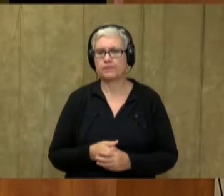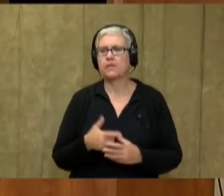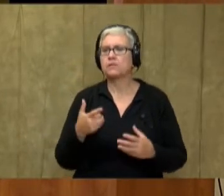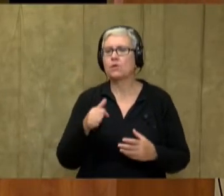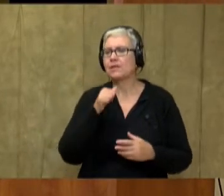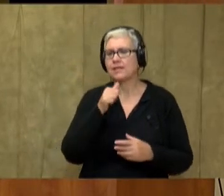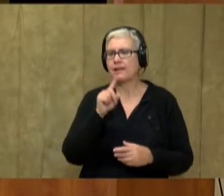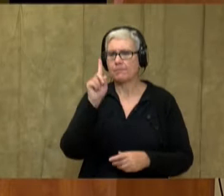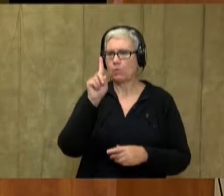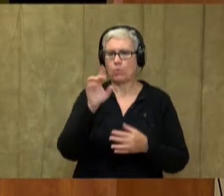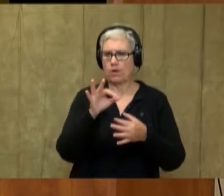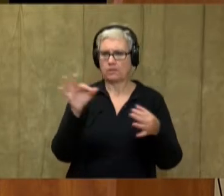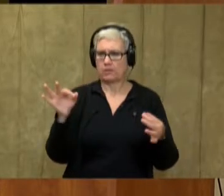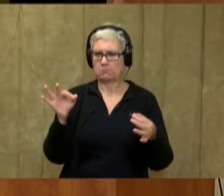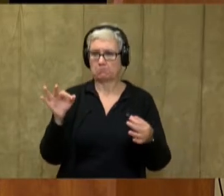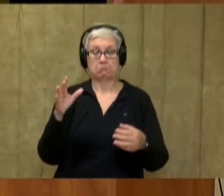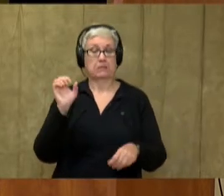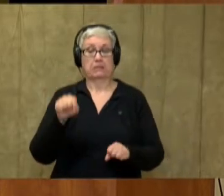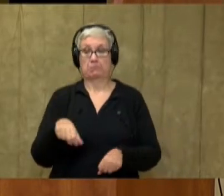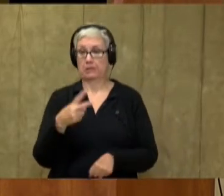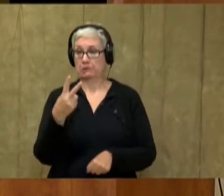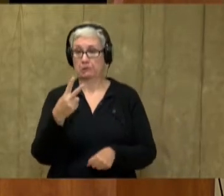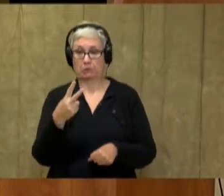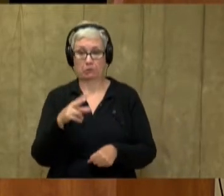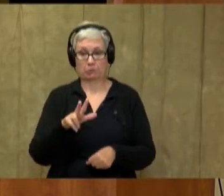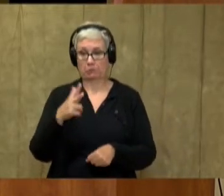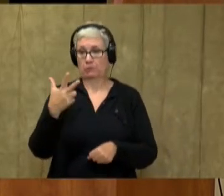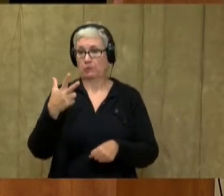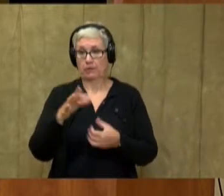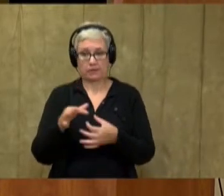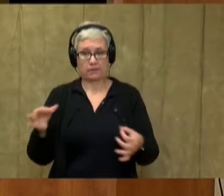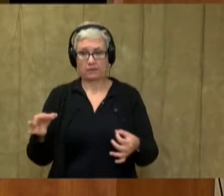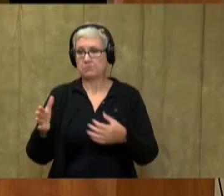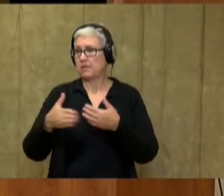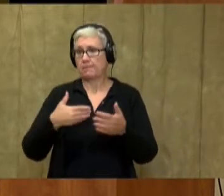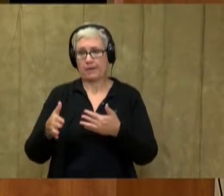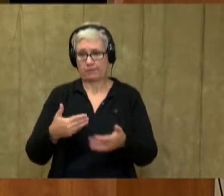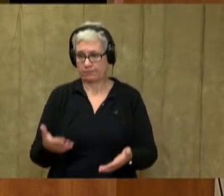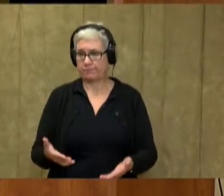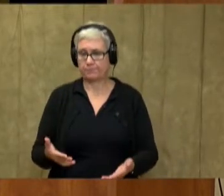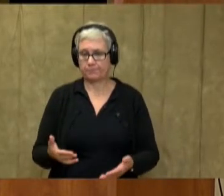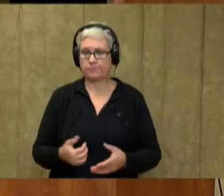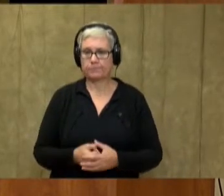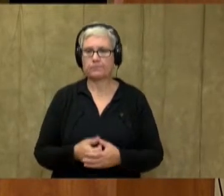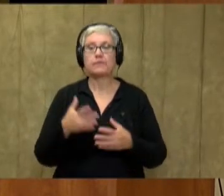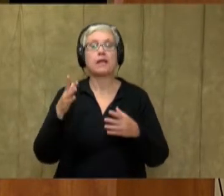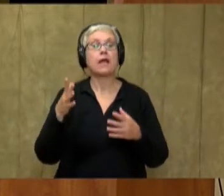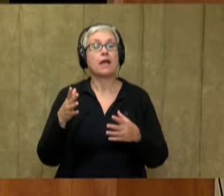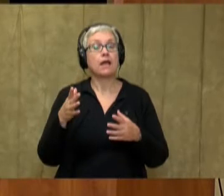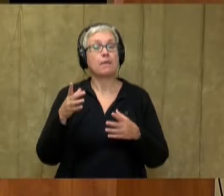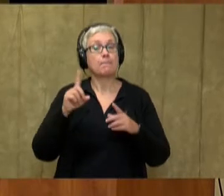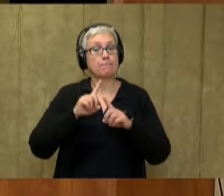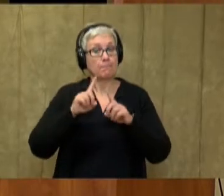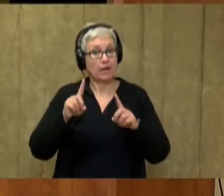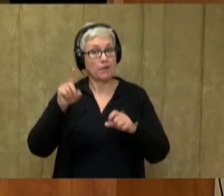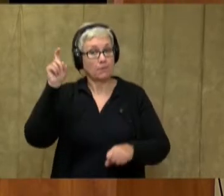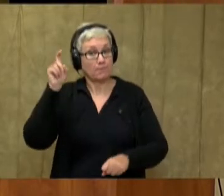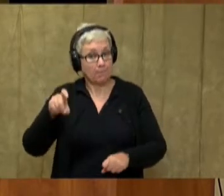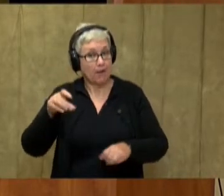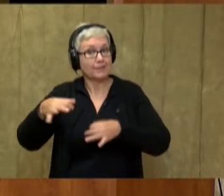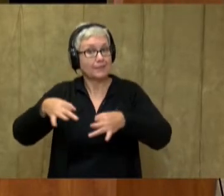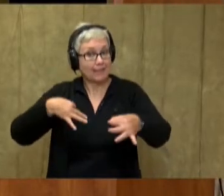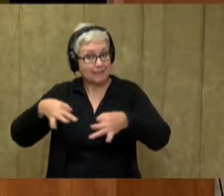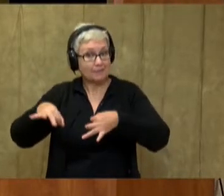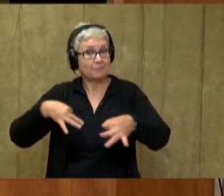the commentary. It can be 2. It can be 3. It really does not matter, as long as it is explaining that piece of evidence that you gave